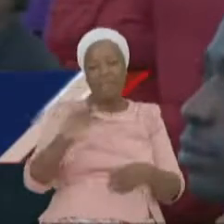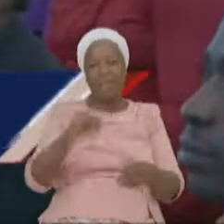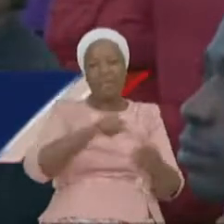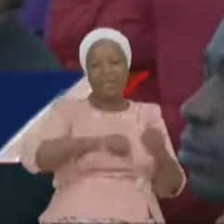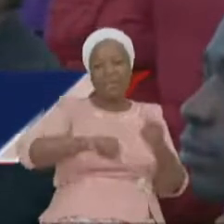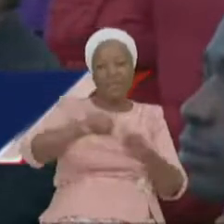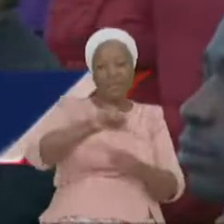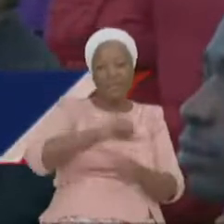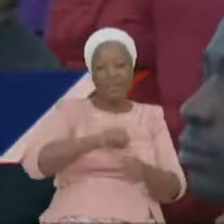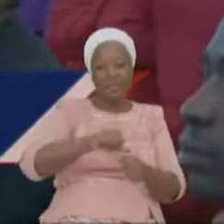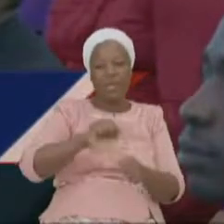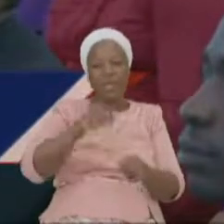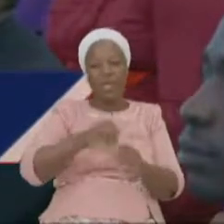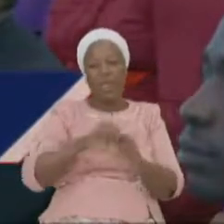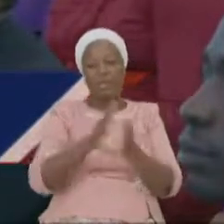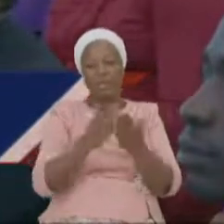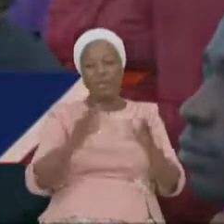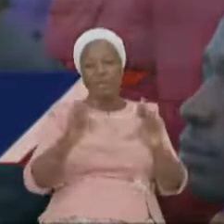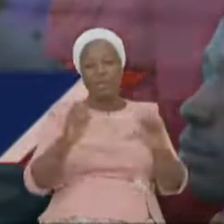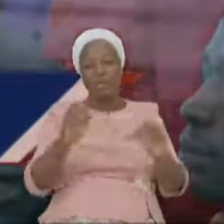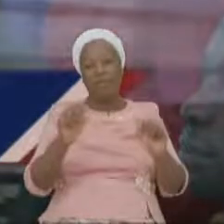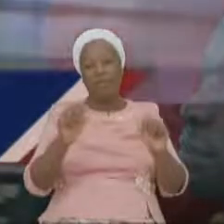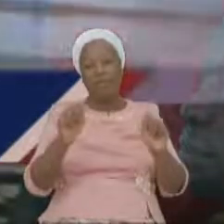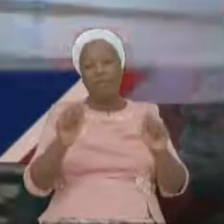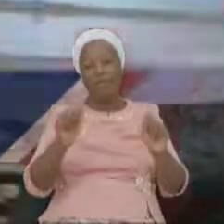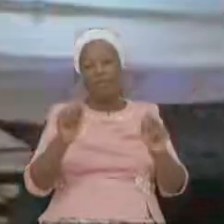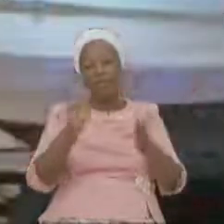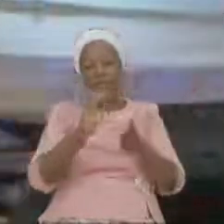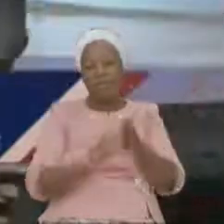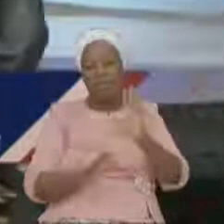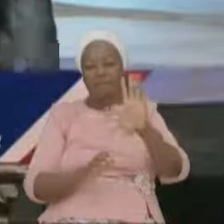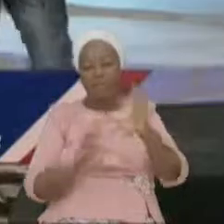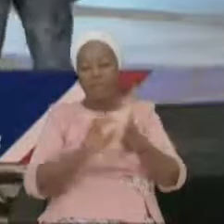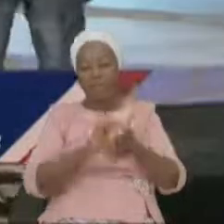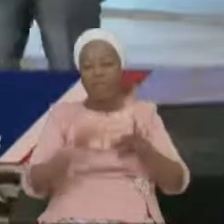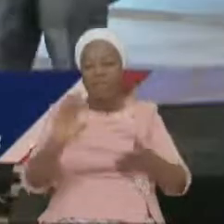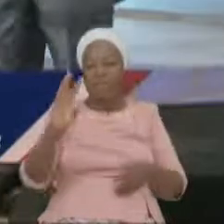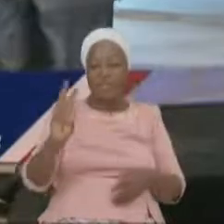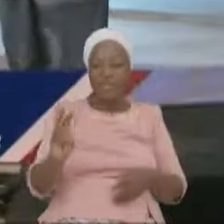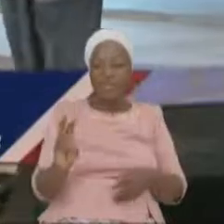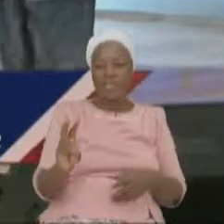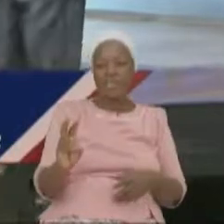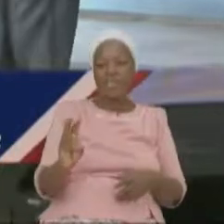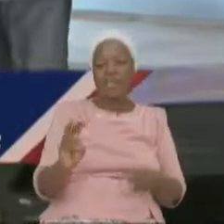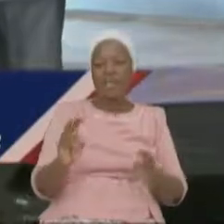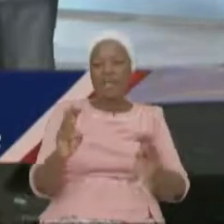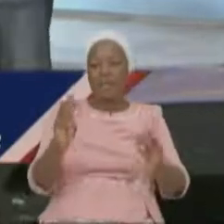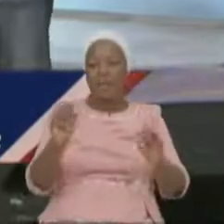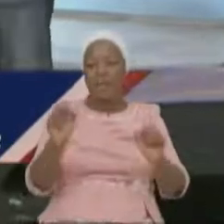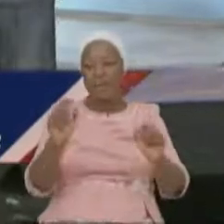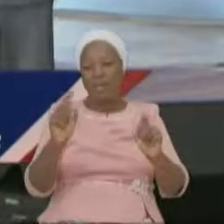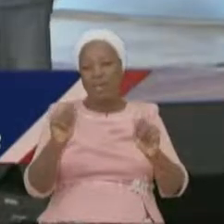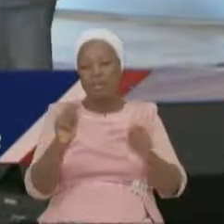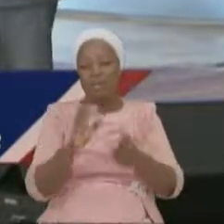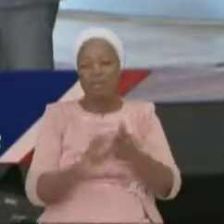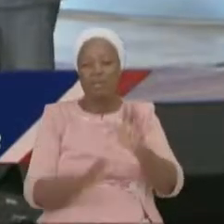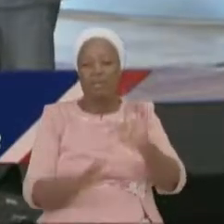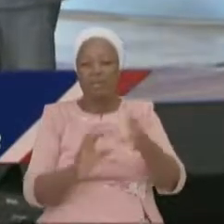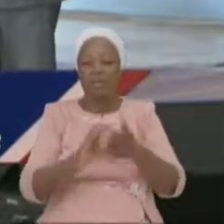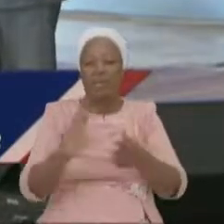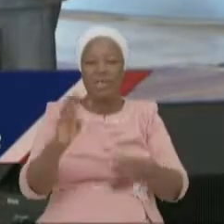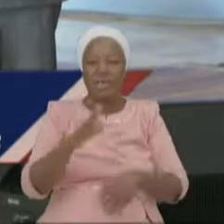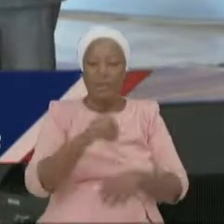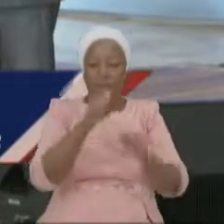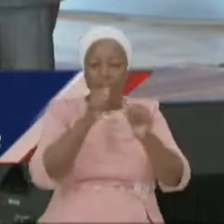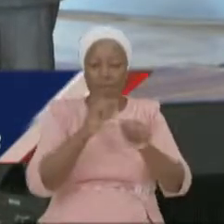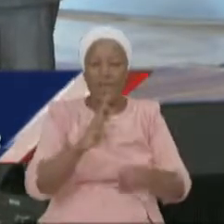We're looking at Matthew chapter 5, reading from verse 6. Matthew chapter 5, verse 6. Blessed are